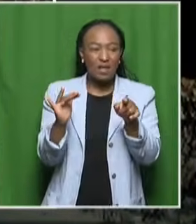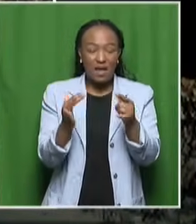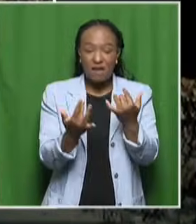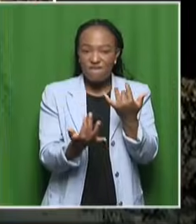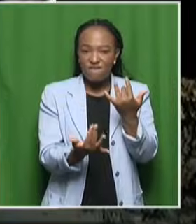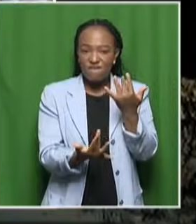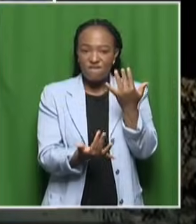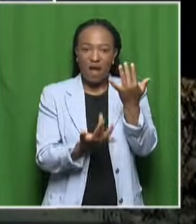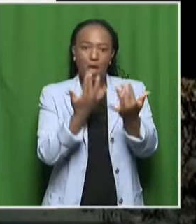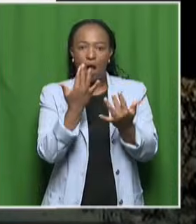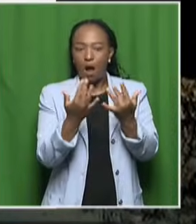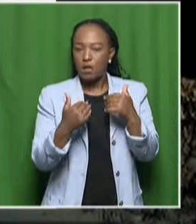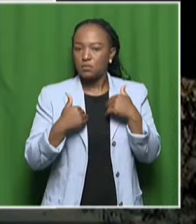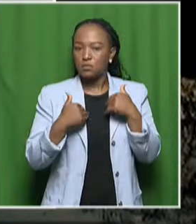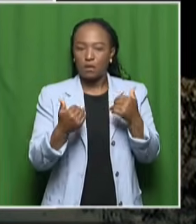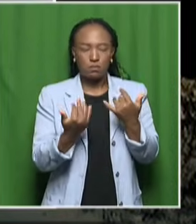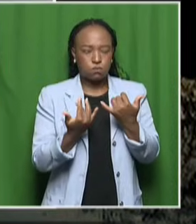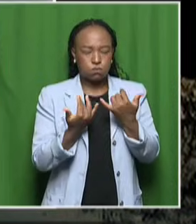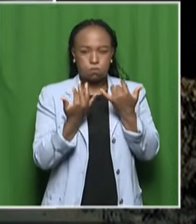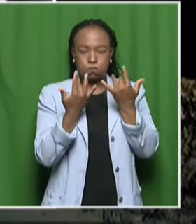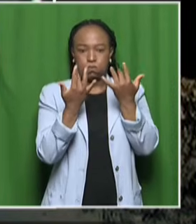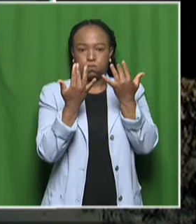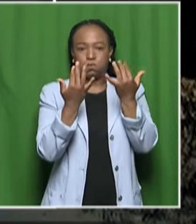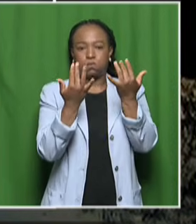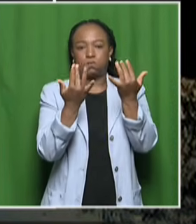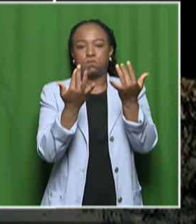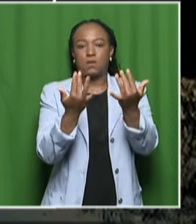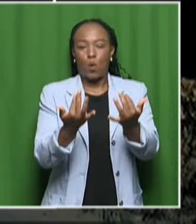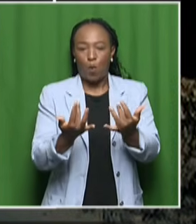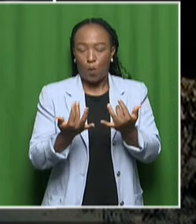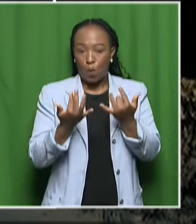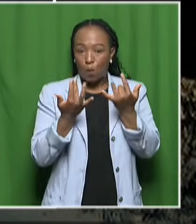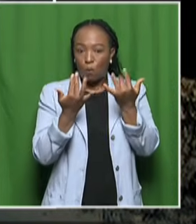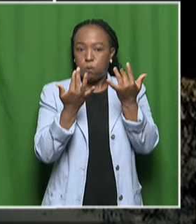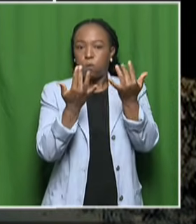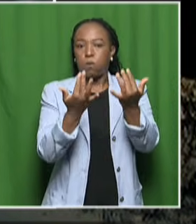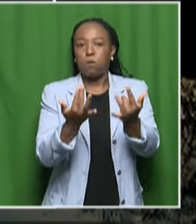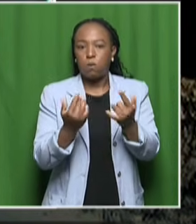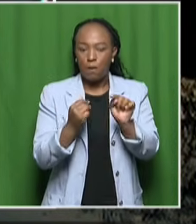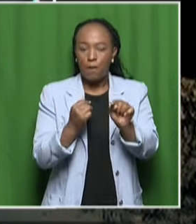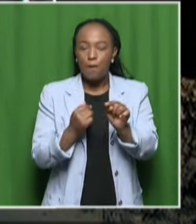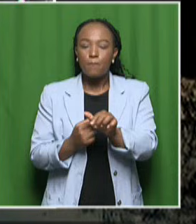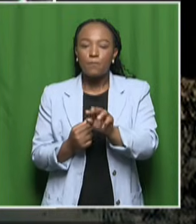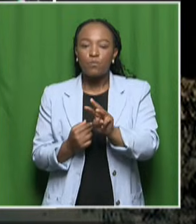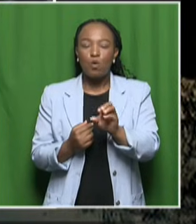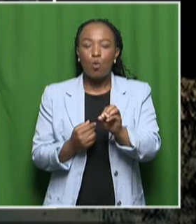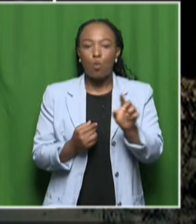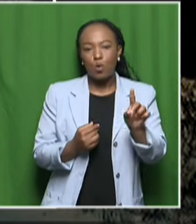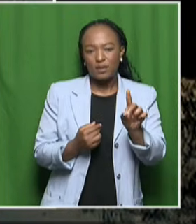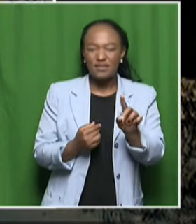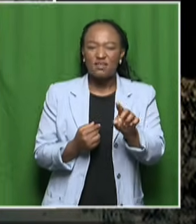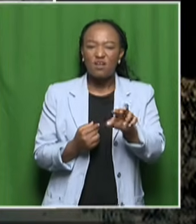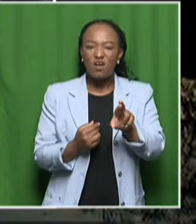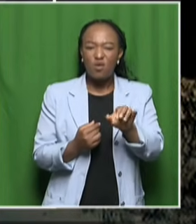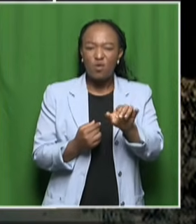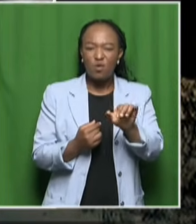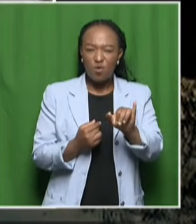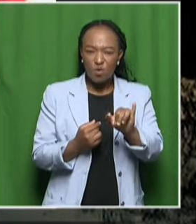started in various places within the metro. As I mentioned, on the N2 close to the Woodridge private school, a fire started